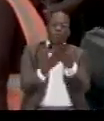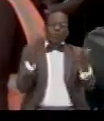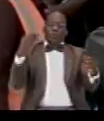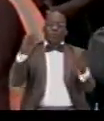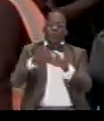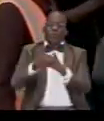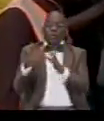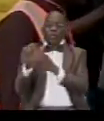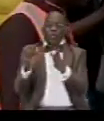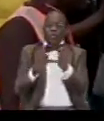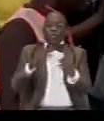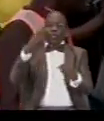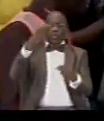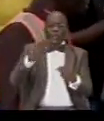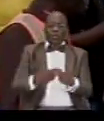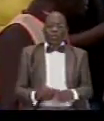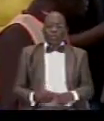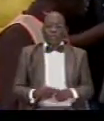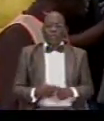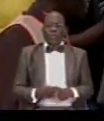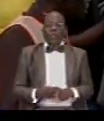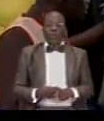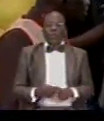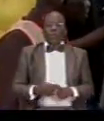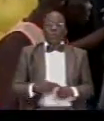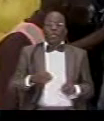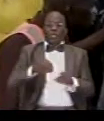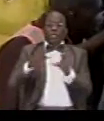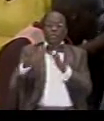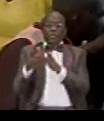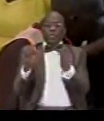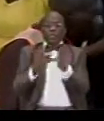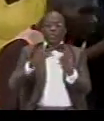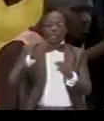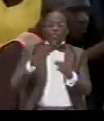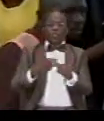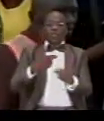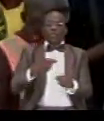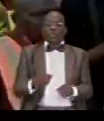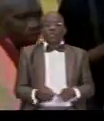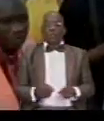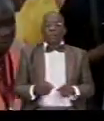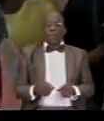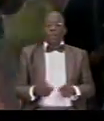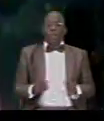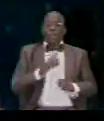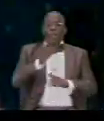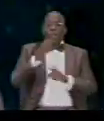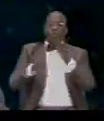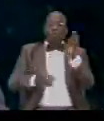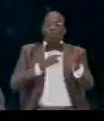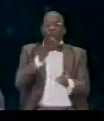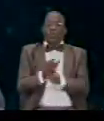Jesus, in Jesus' mighty name. But there's a global intention,